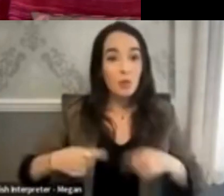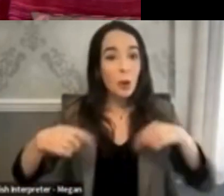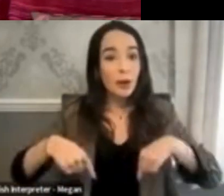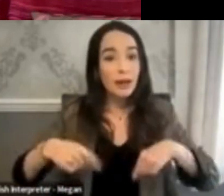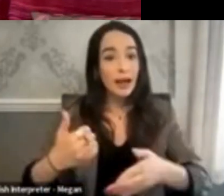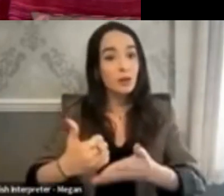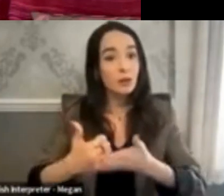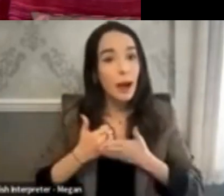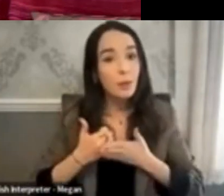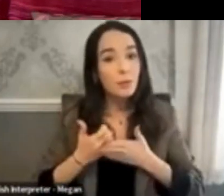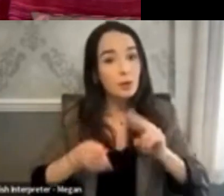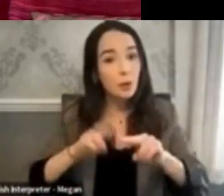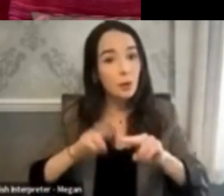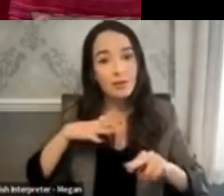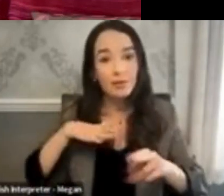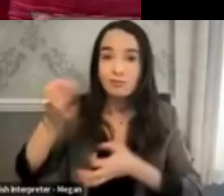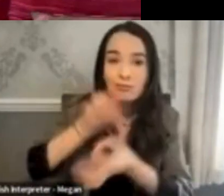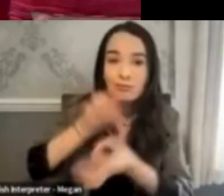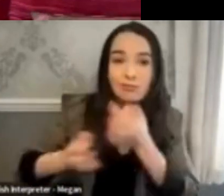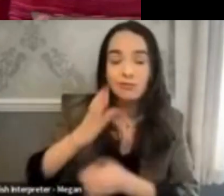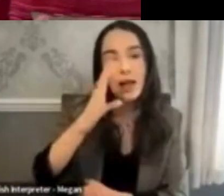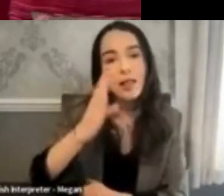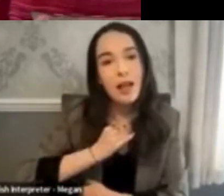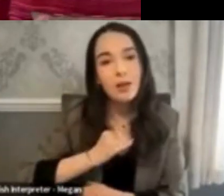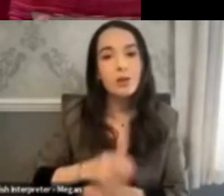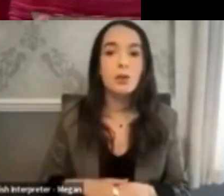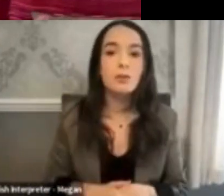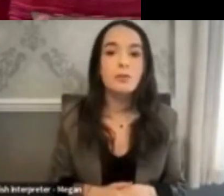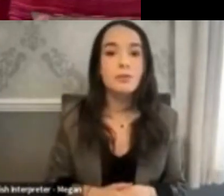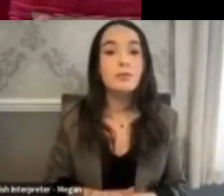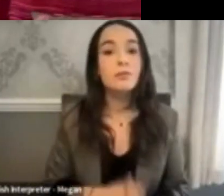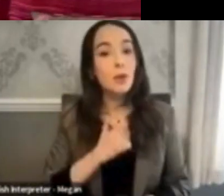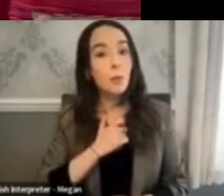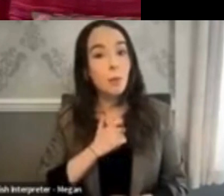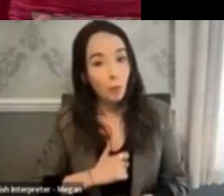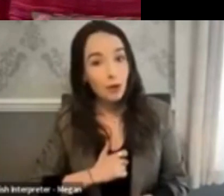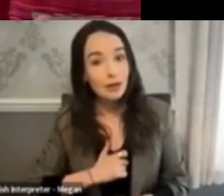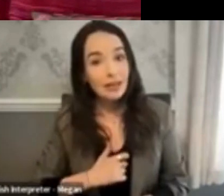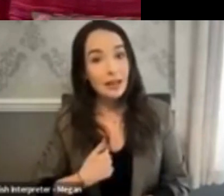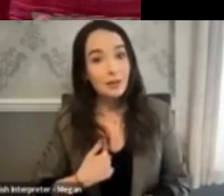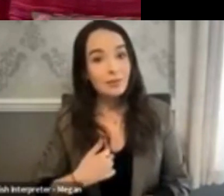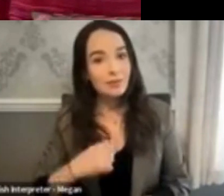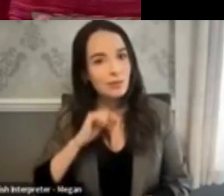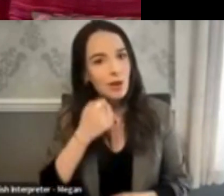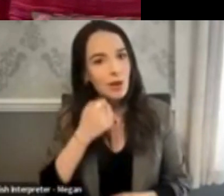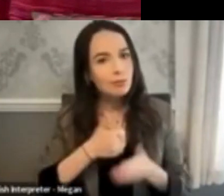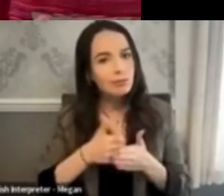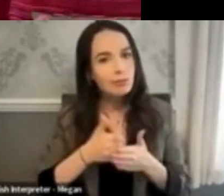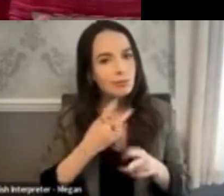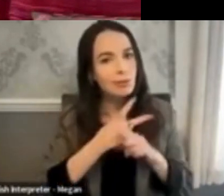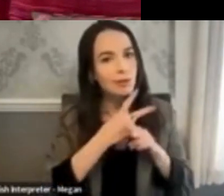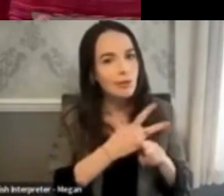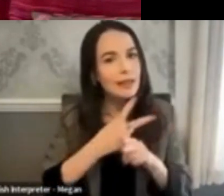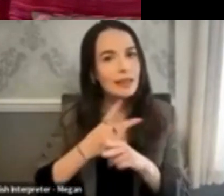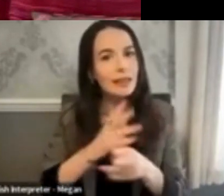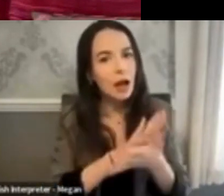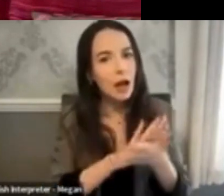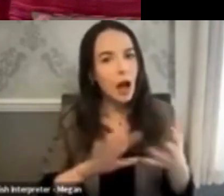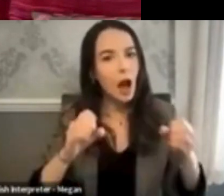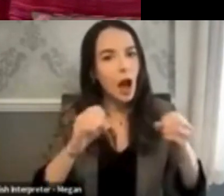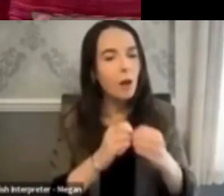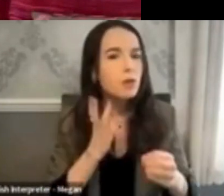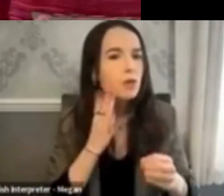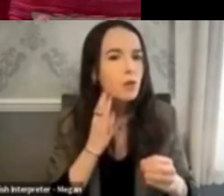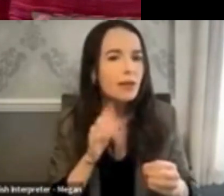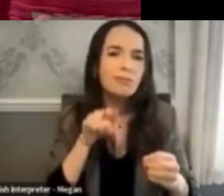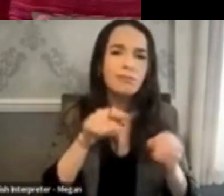if you have any questions. Personally, I'm planning to visit hubs regularly from the autumn. So I hope I get to